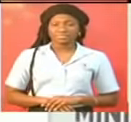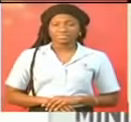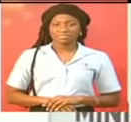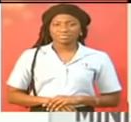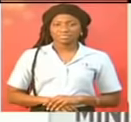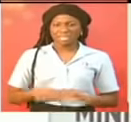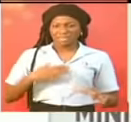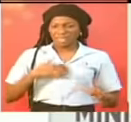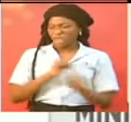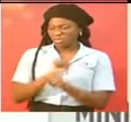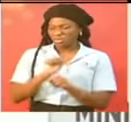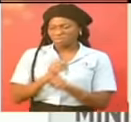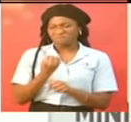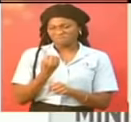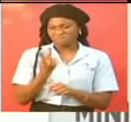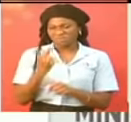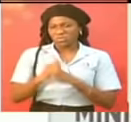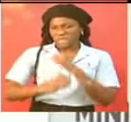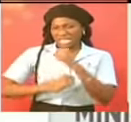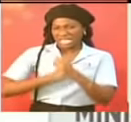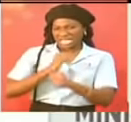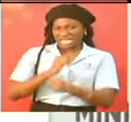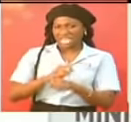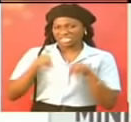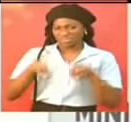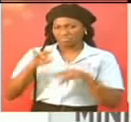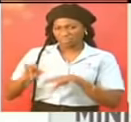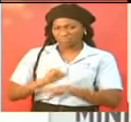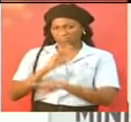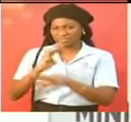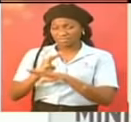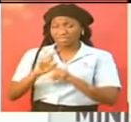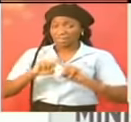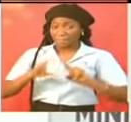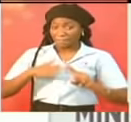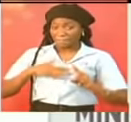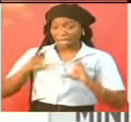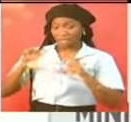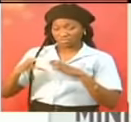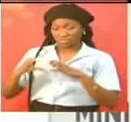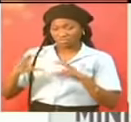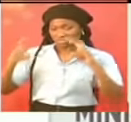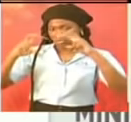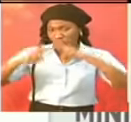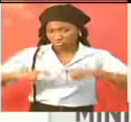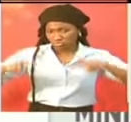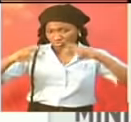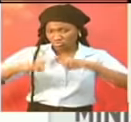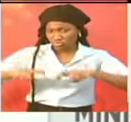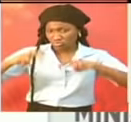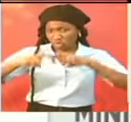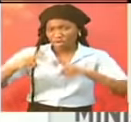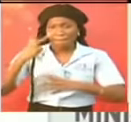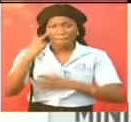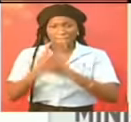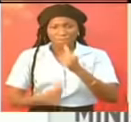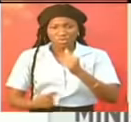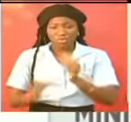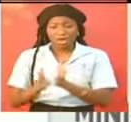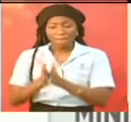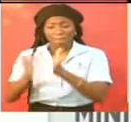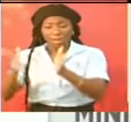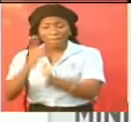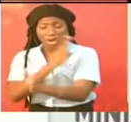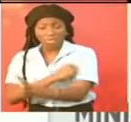So I've been collecting, our unit has been collecting for the first time from both the public and private sector. So I